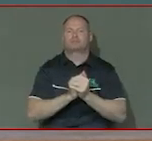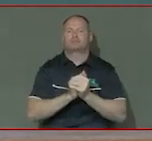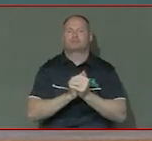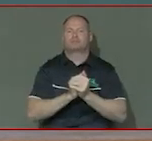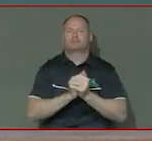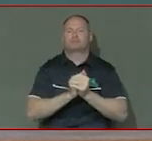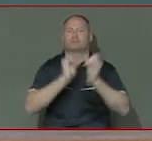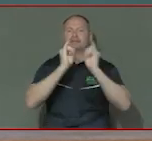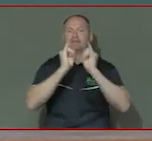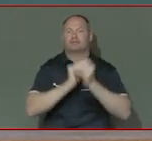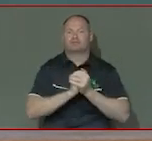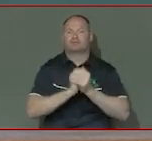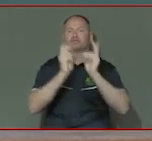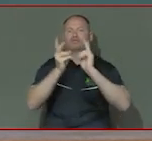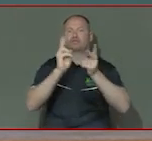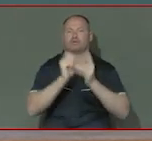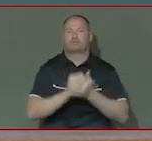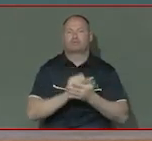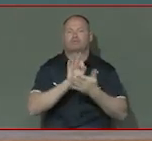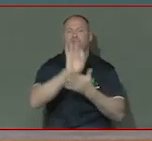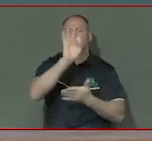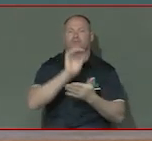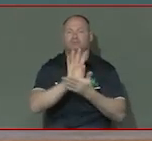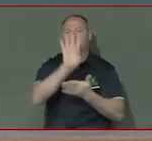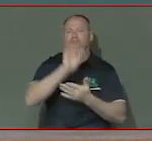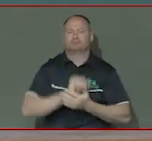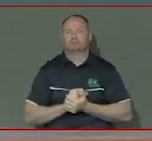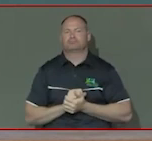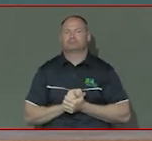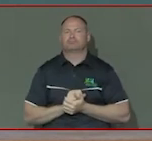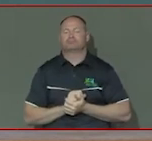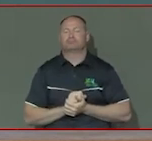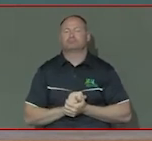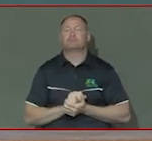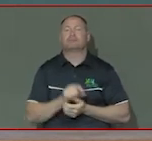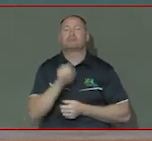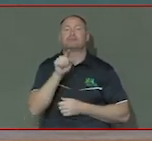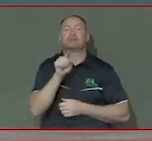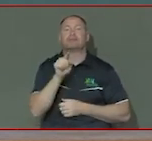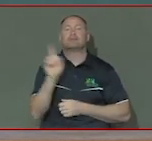14. They all have to do with liquidity.